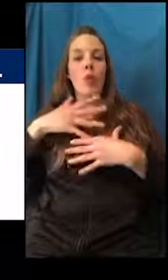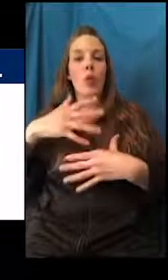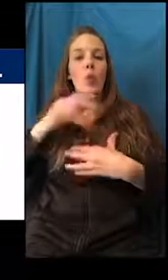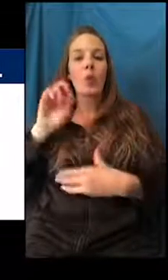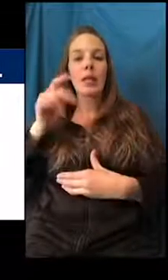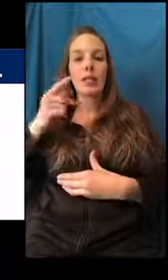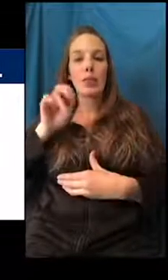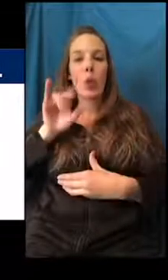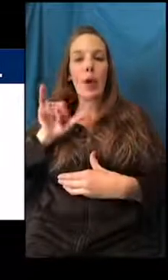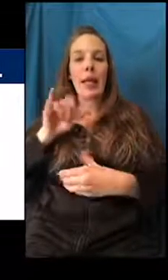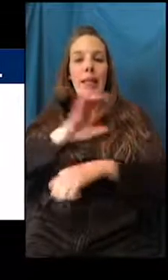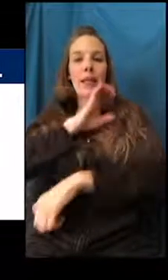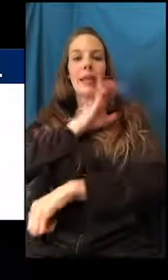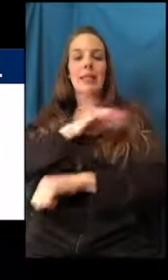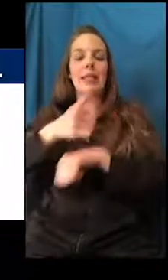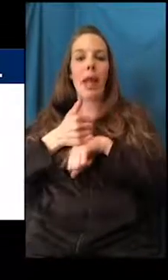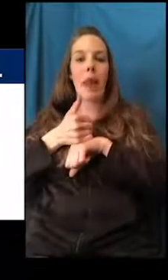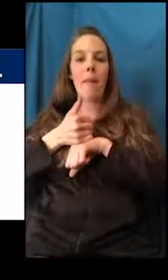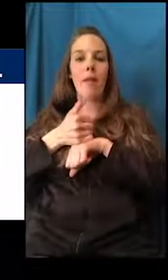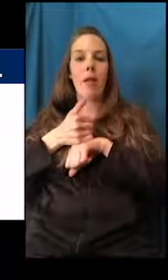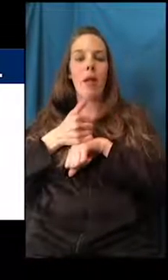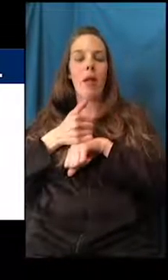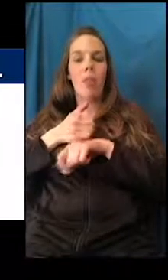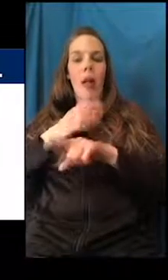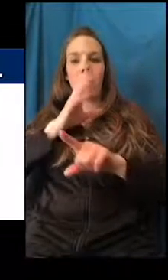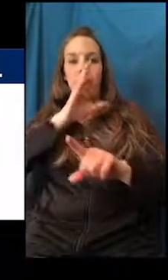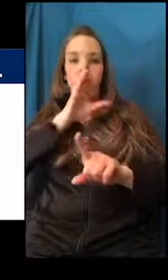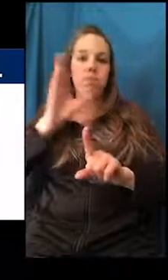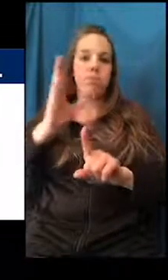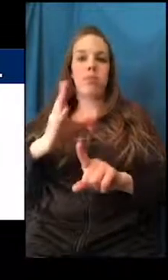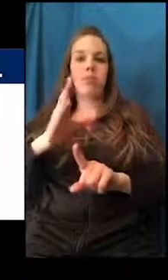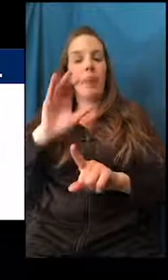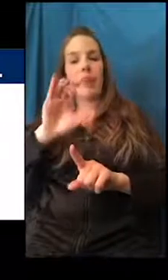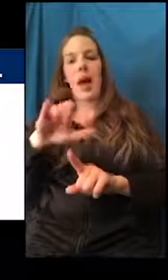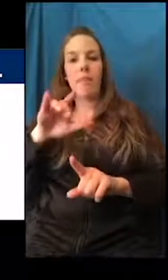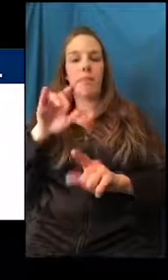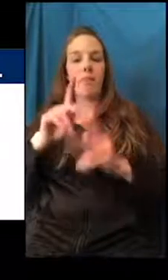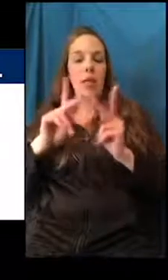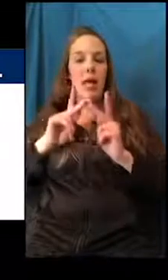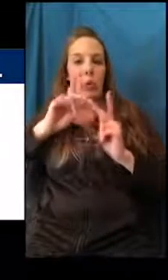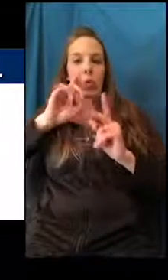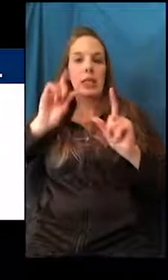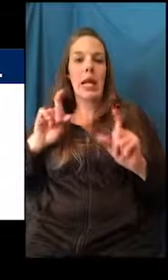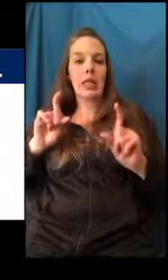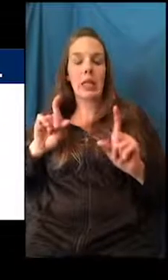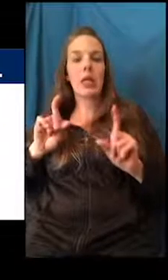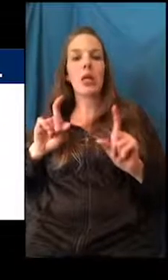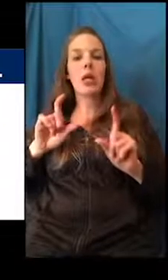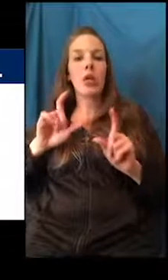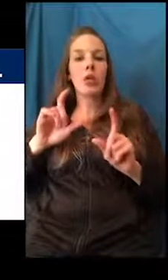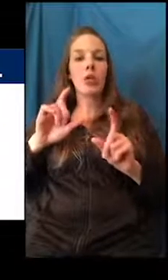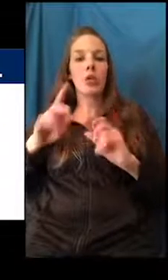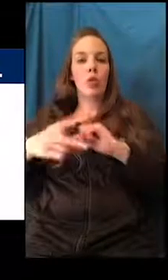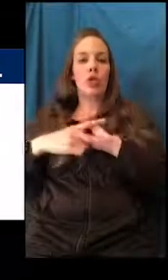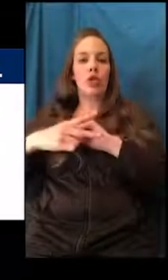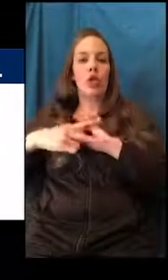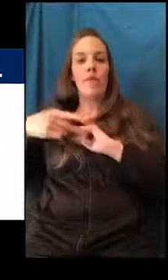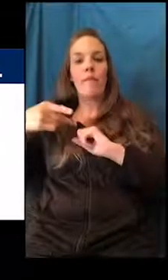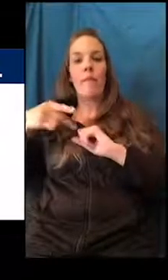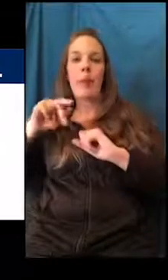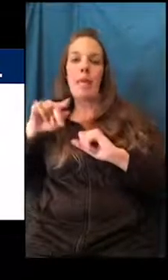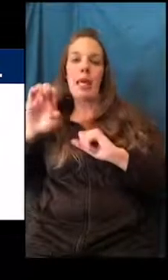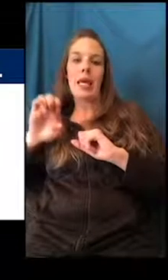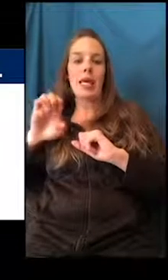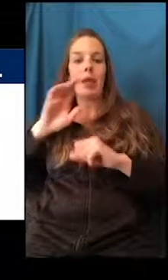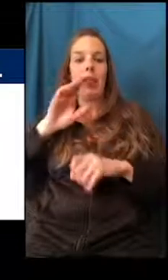will direct those patients to get that testing done. To conserve our PPE, those facilities are set up